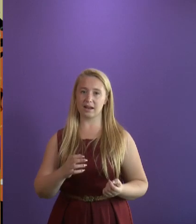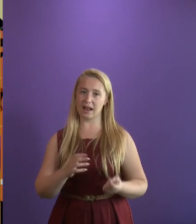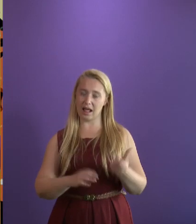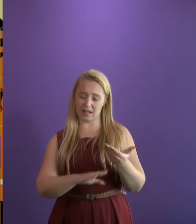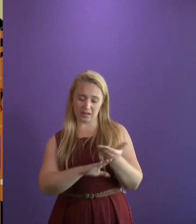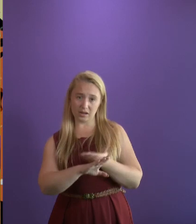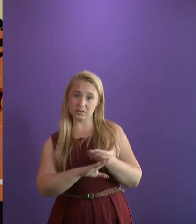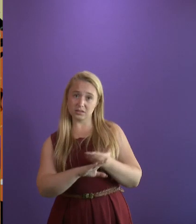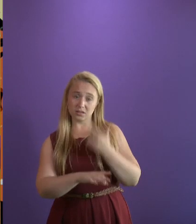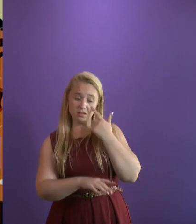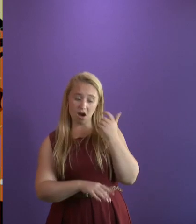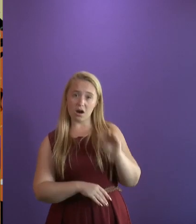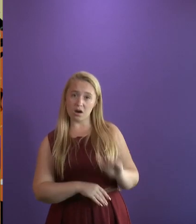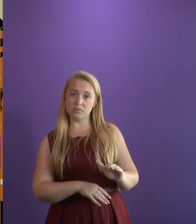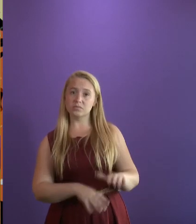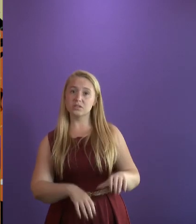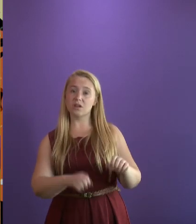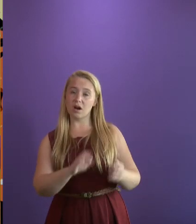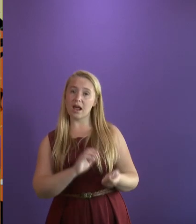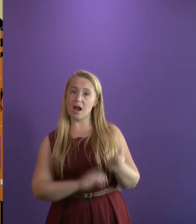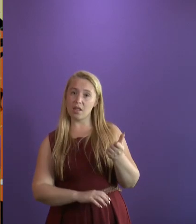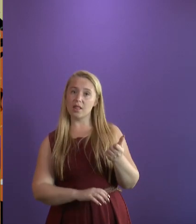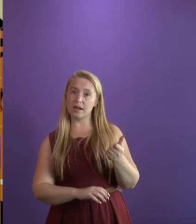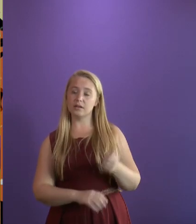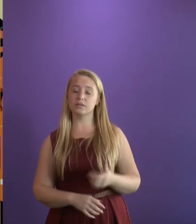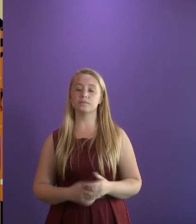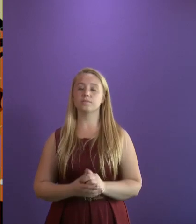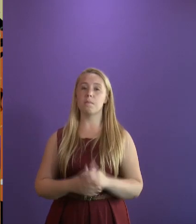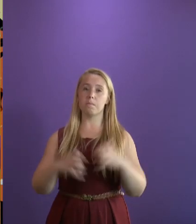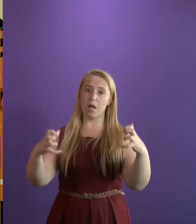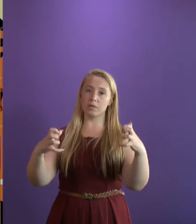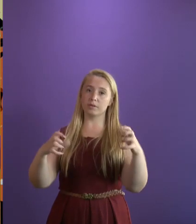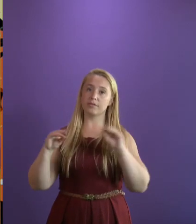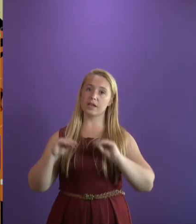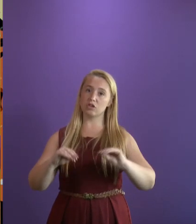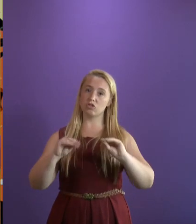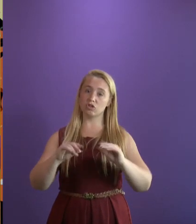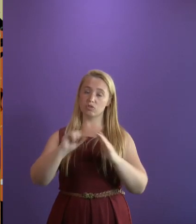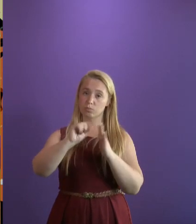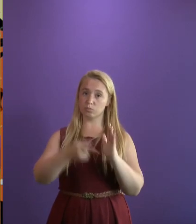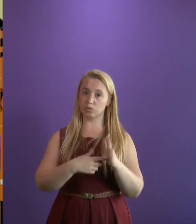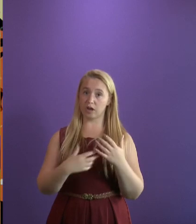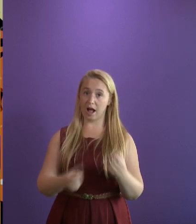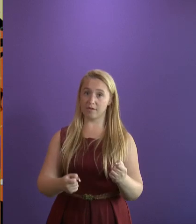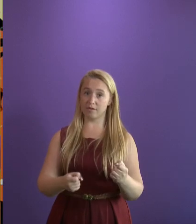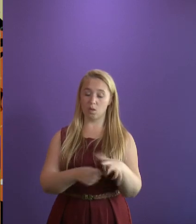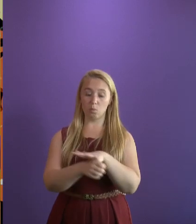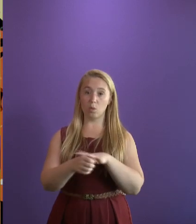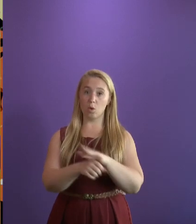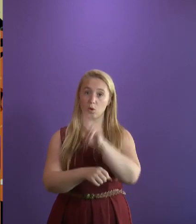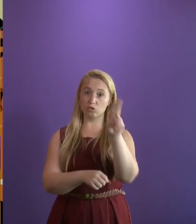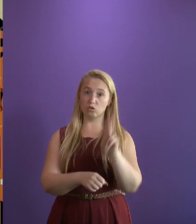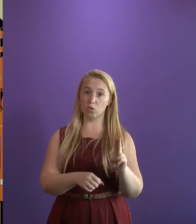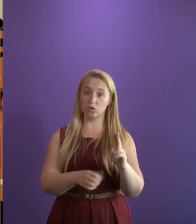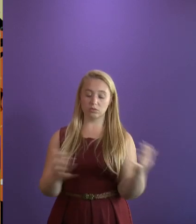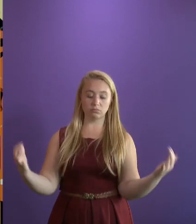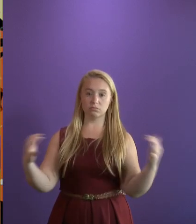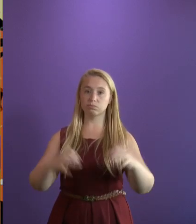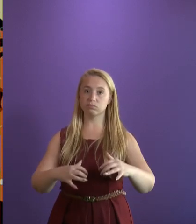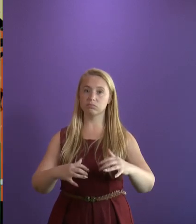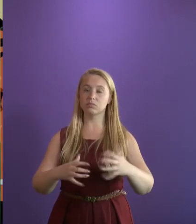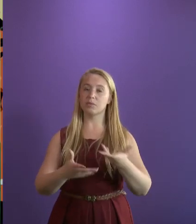noticed, the Parliament has an ongoing education project where all of our local schools come in and we can have a question and answer session,